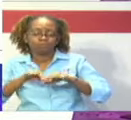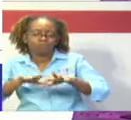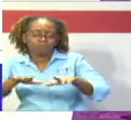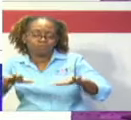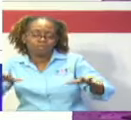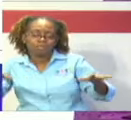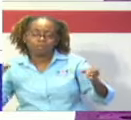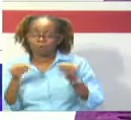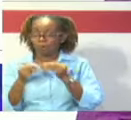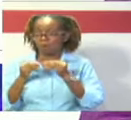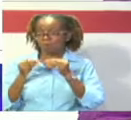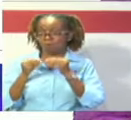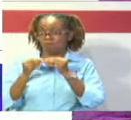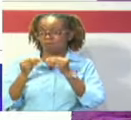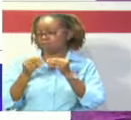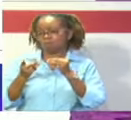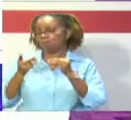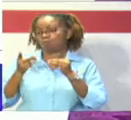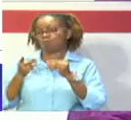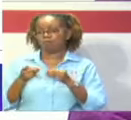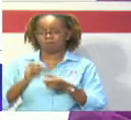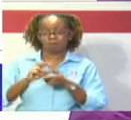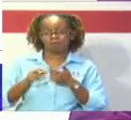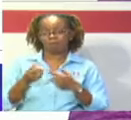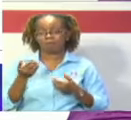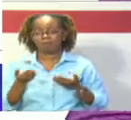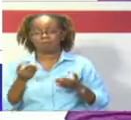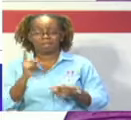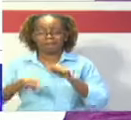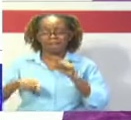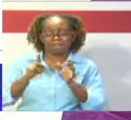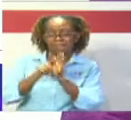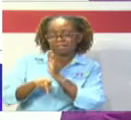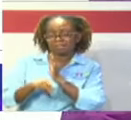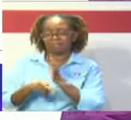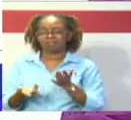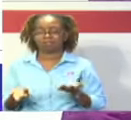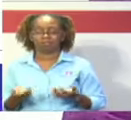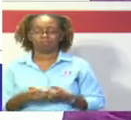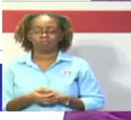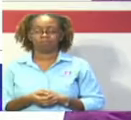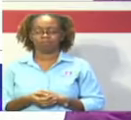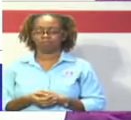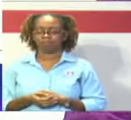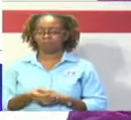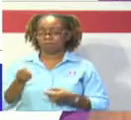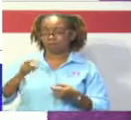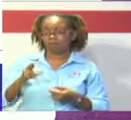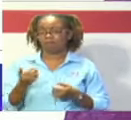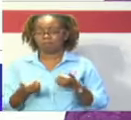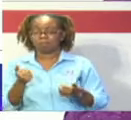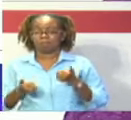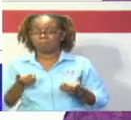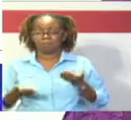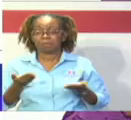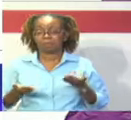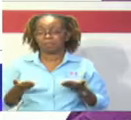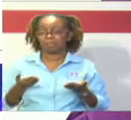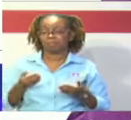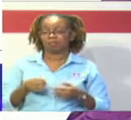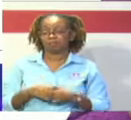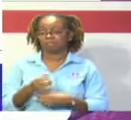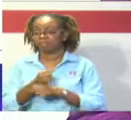might make them more resistant to vaccines, or they might cause more severe disease. Okay, so you end up